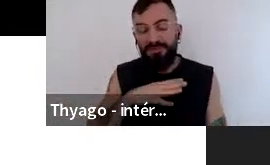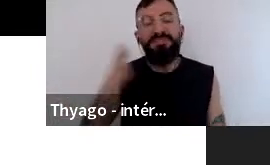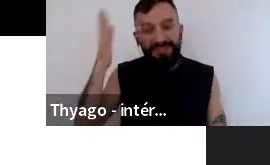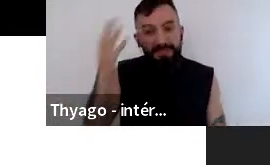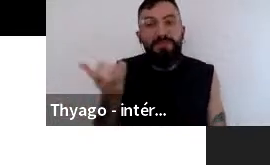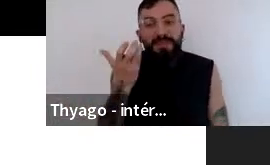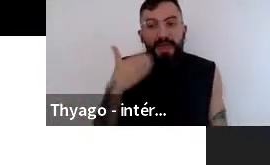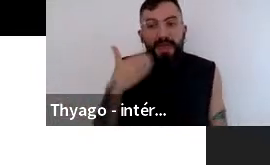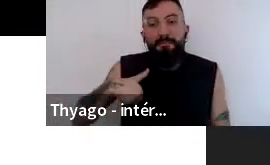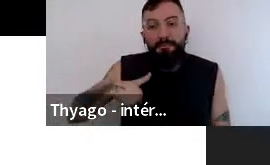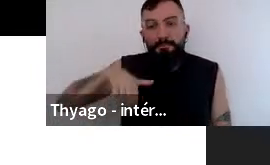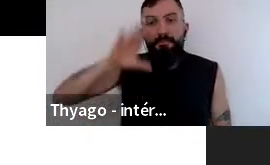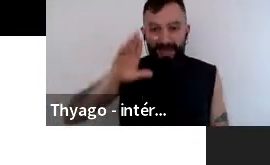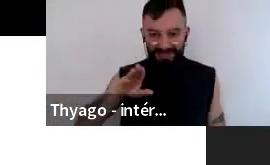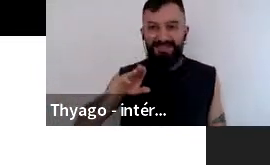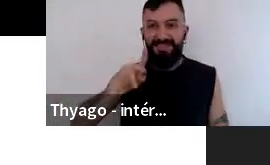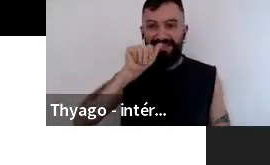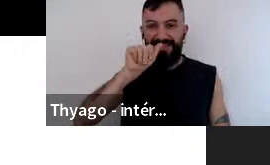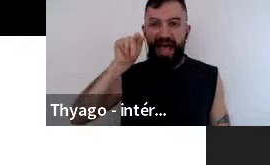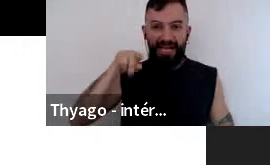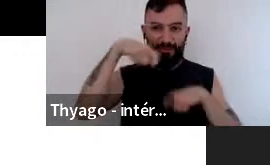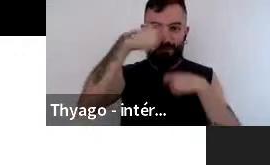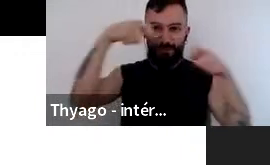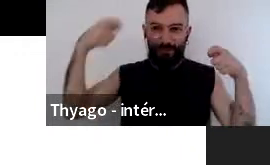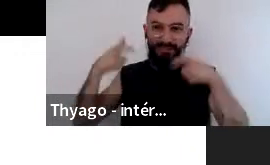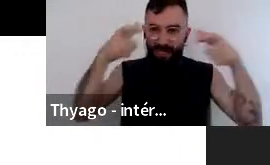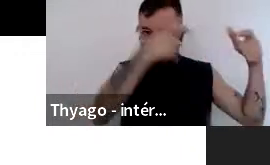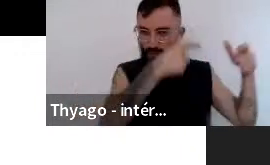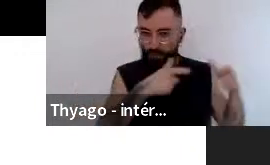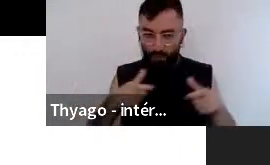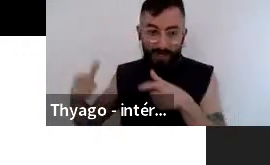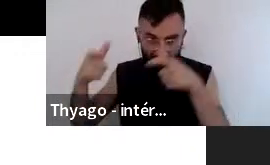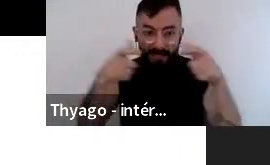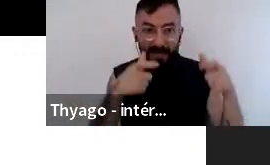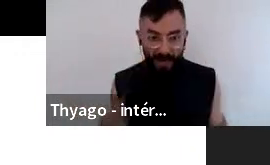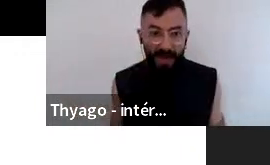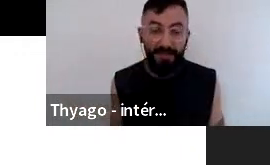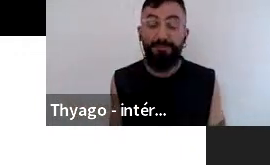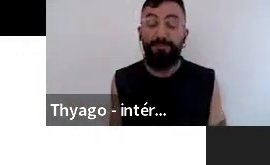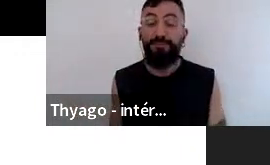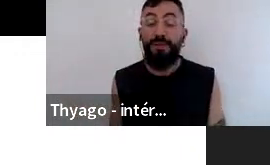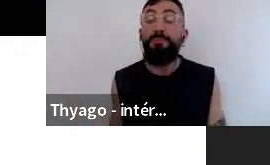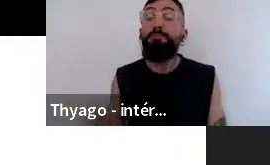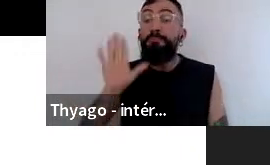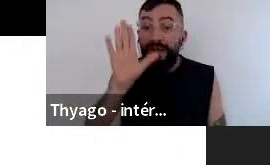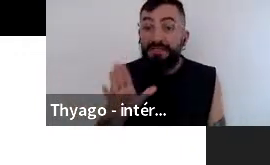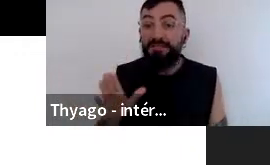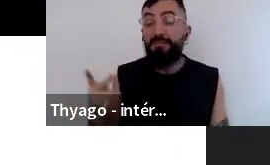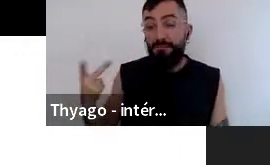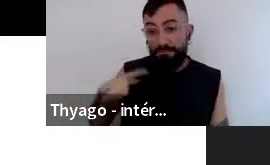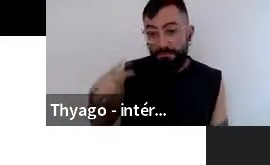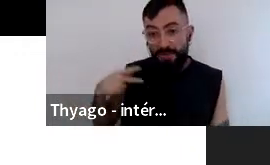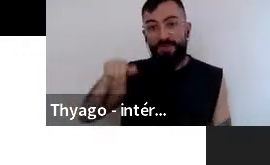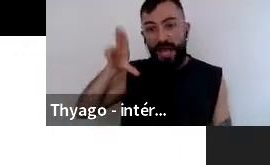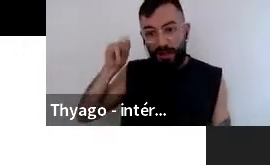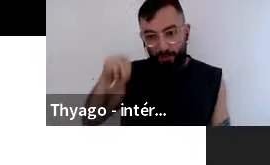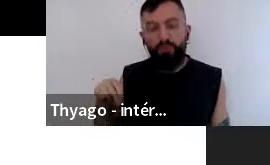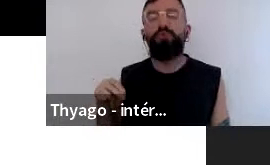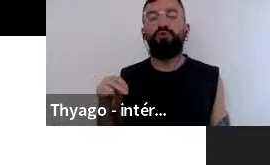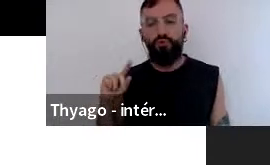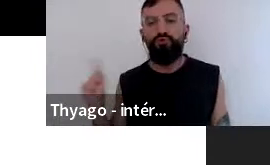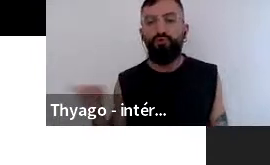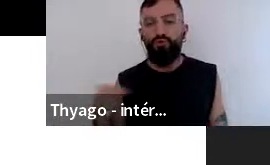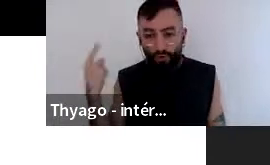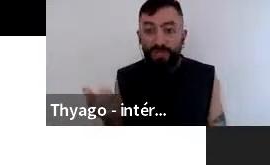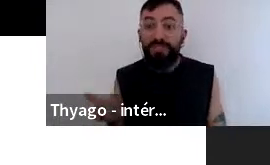more toponymic signs, and the impression my students and I have is that the more